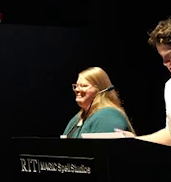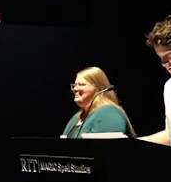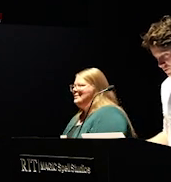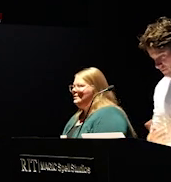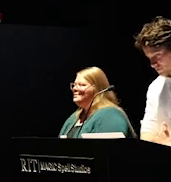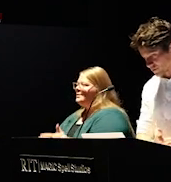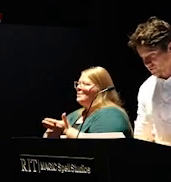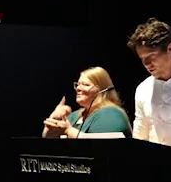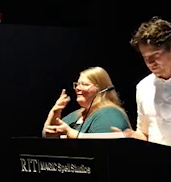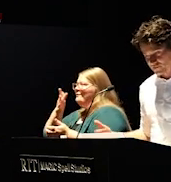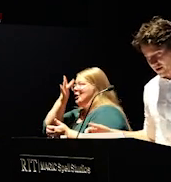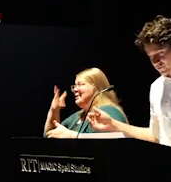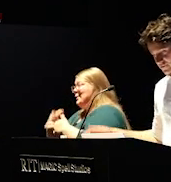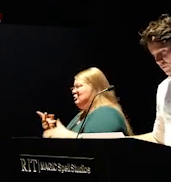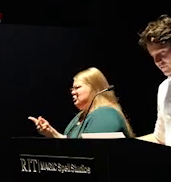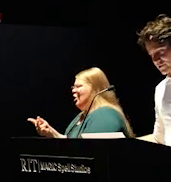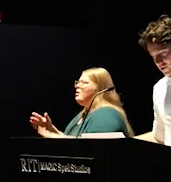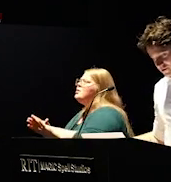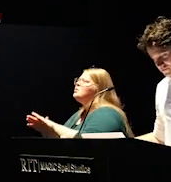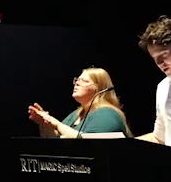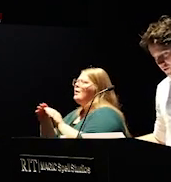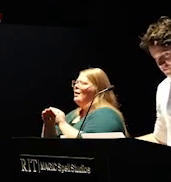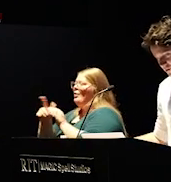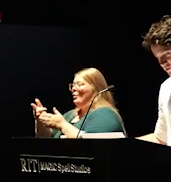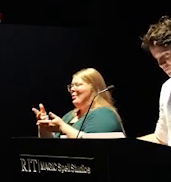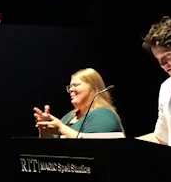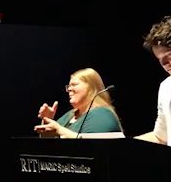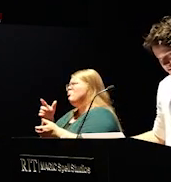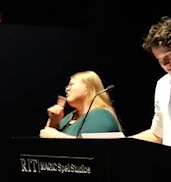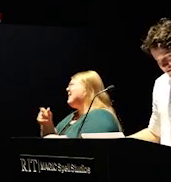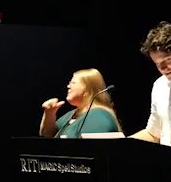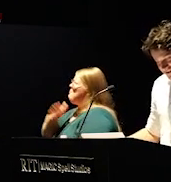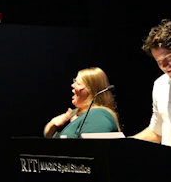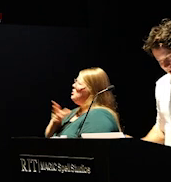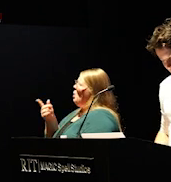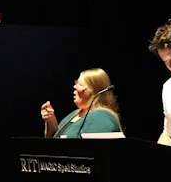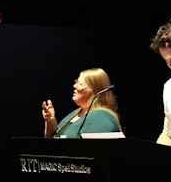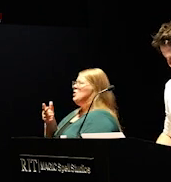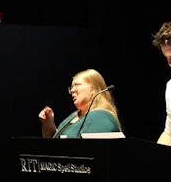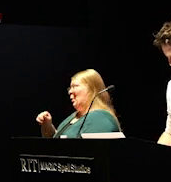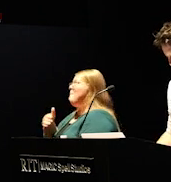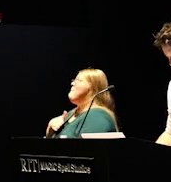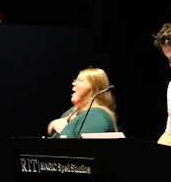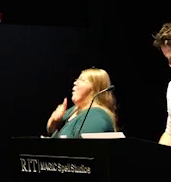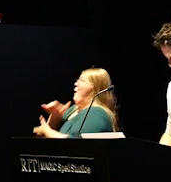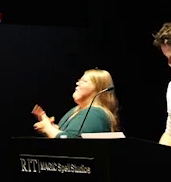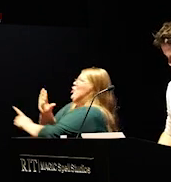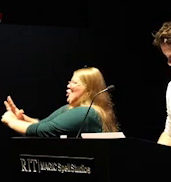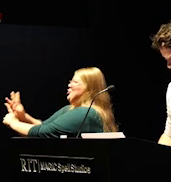mention him a lot, but we do have a dog. My wife has a dog that lives in my house, maybe is a more accurate way to say it. Anyway,